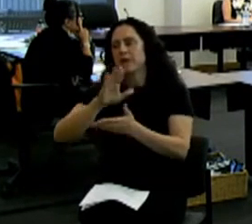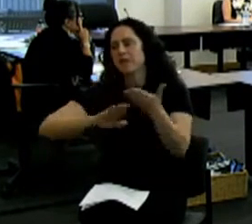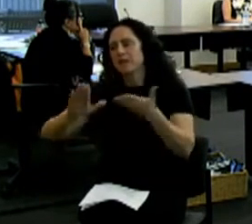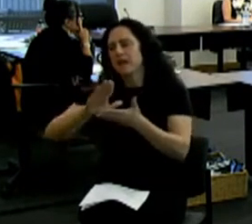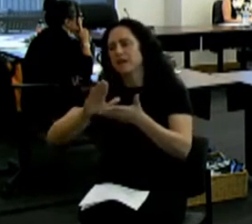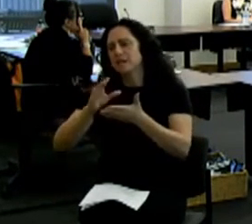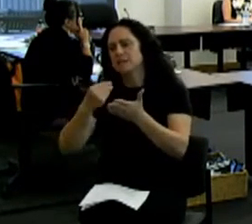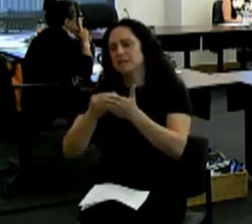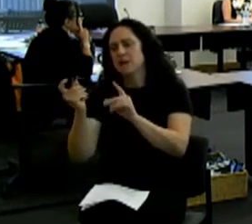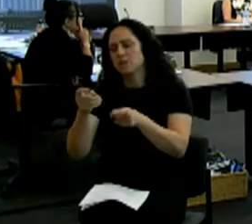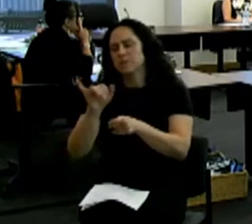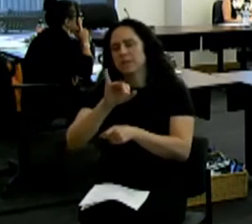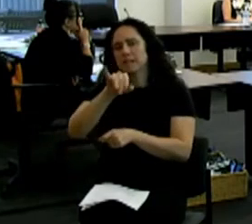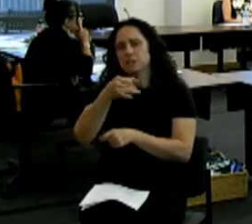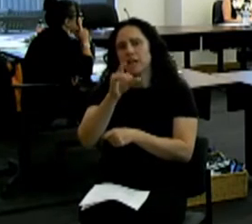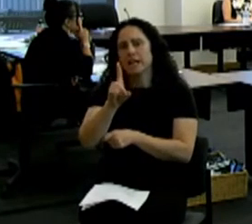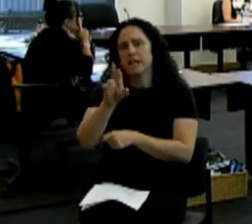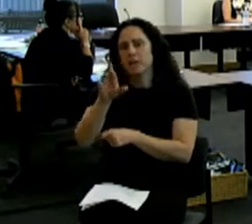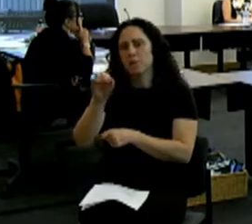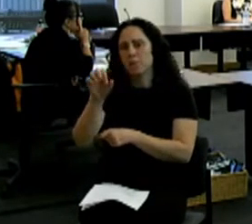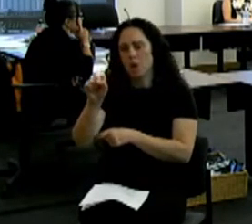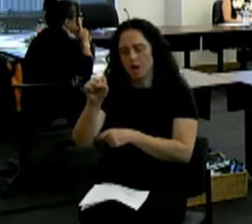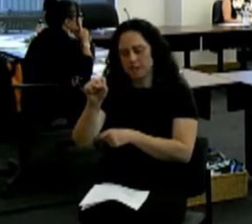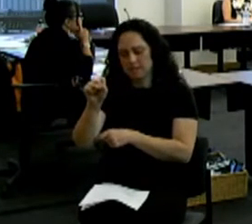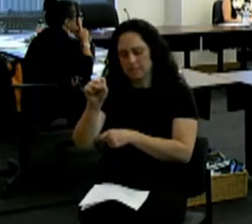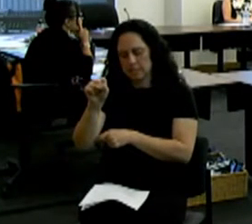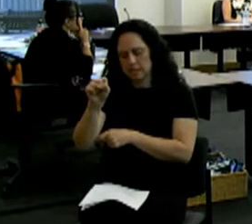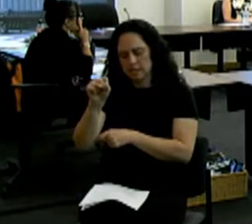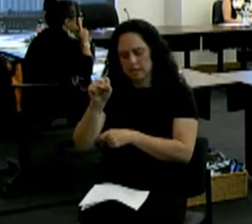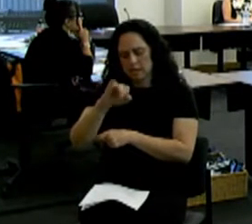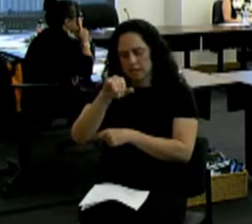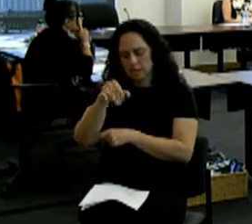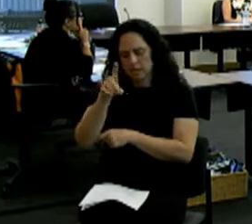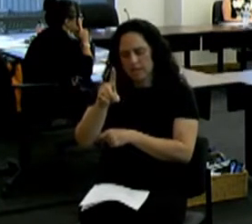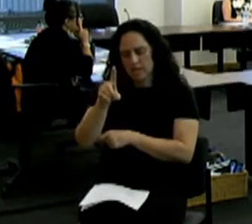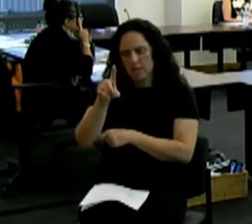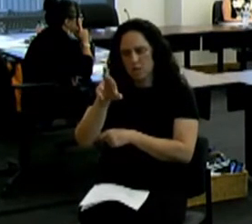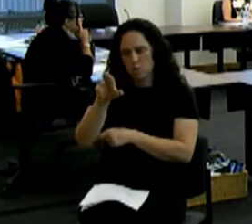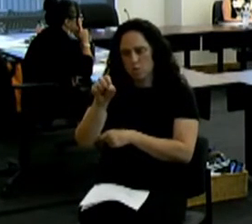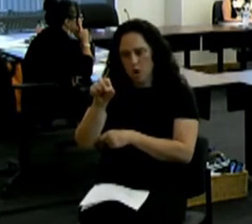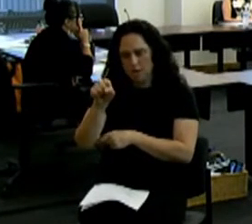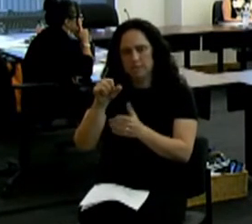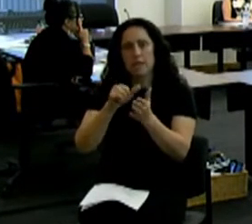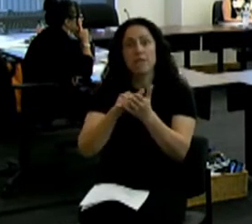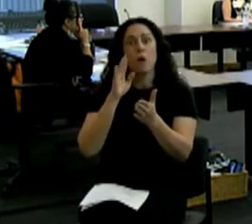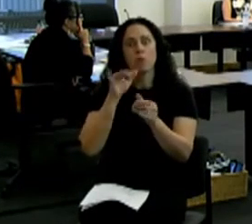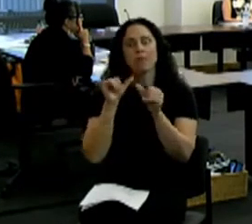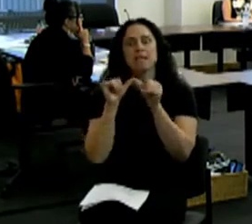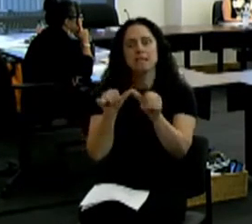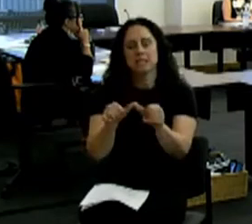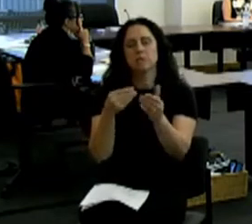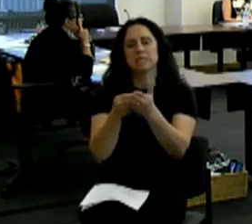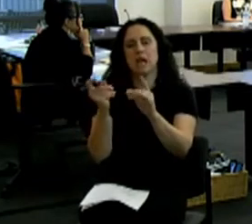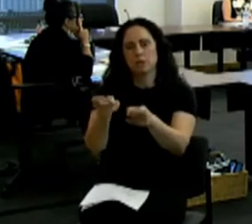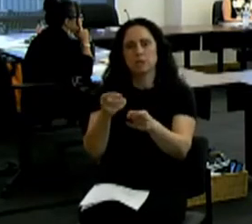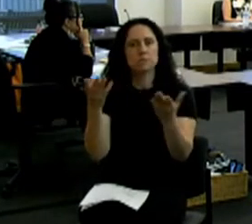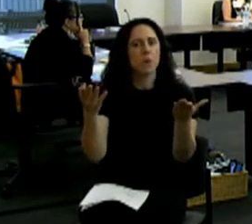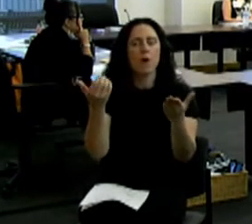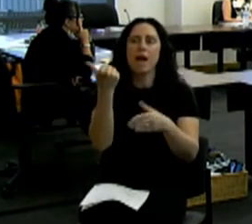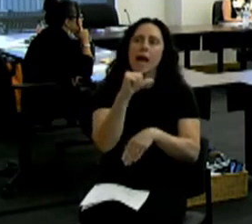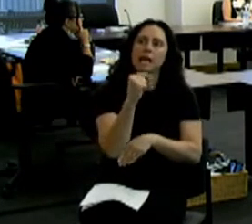JD Ross, excuse me, sorry, tell them I said that, but JD Ross, that will be a continuing scholarship.